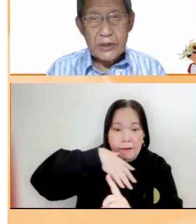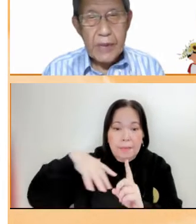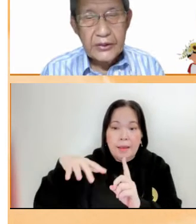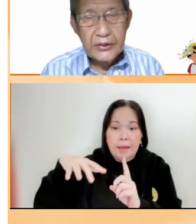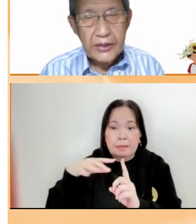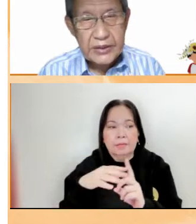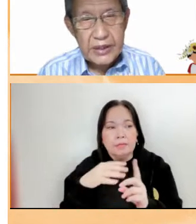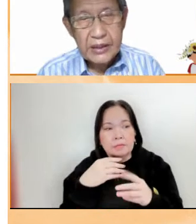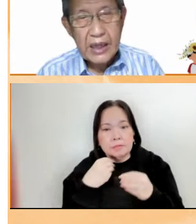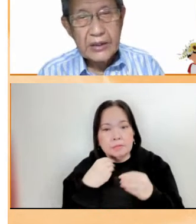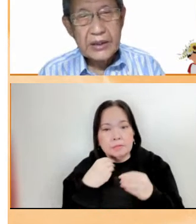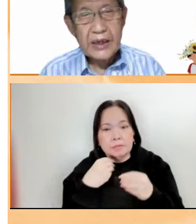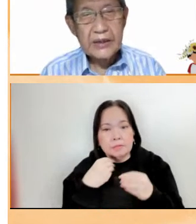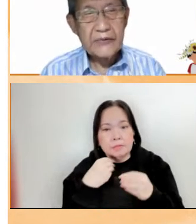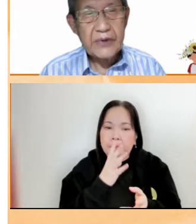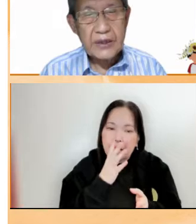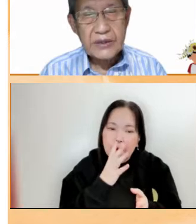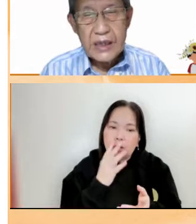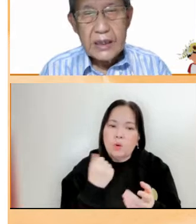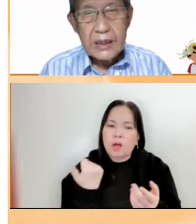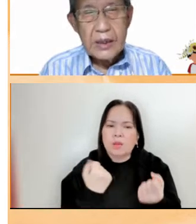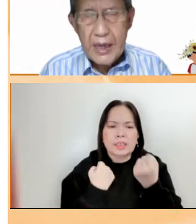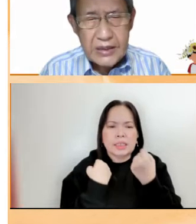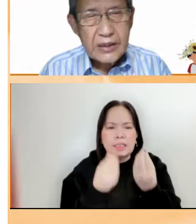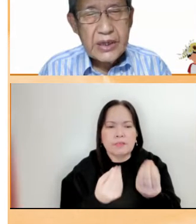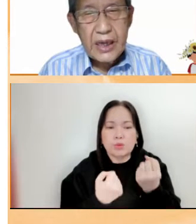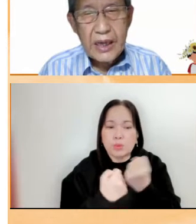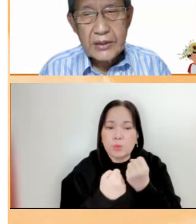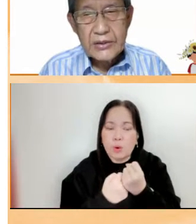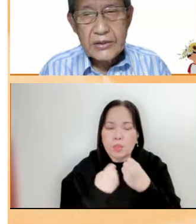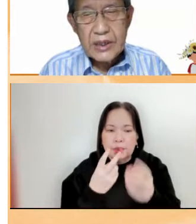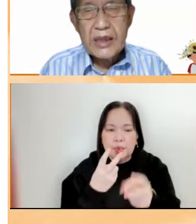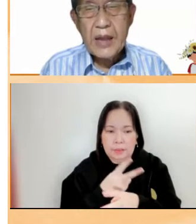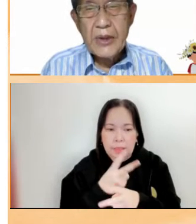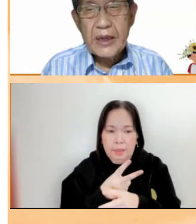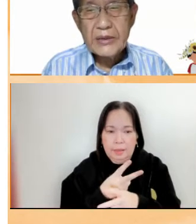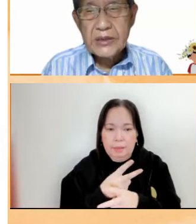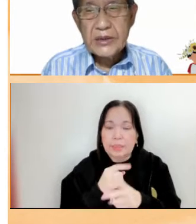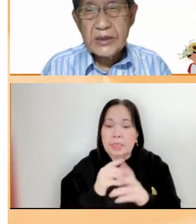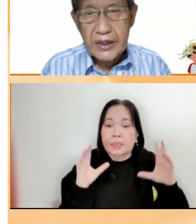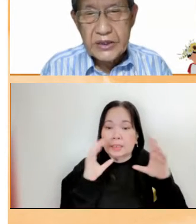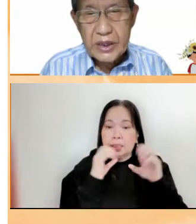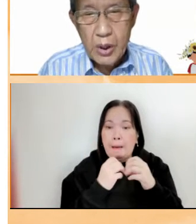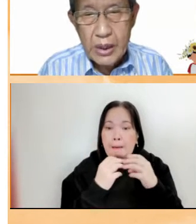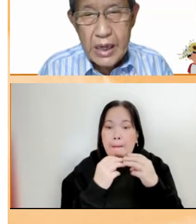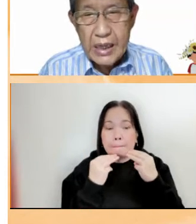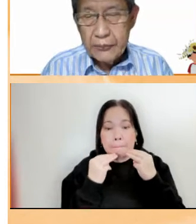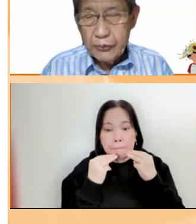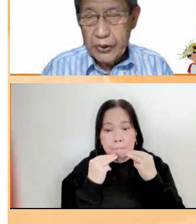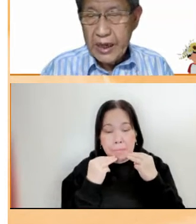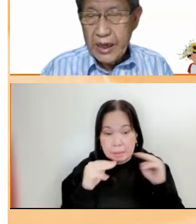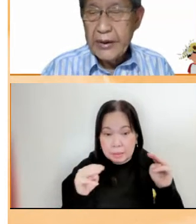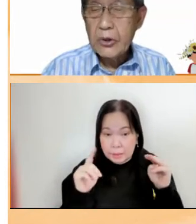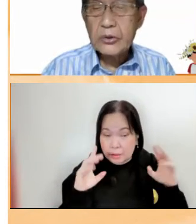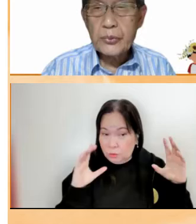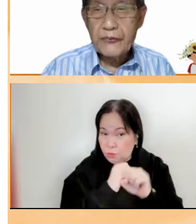caregivers, mothers, and other caregivers. The message is the damage is reversible if